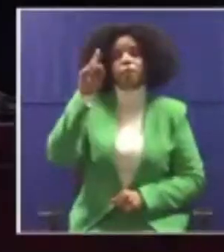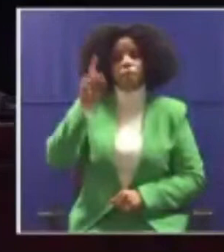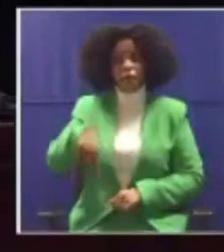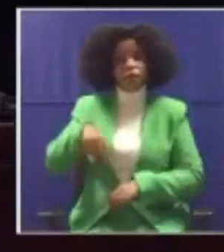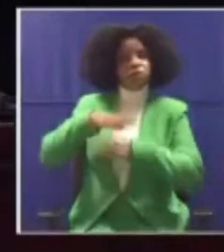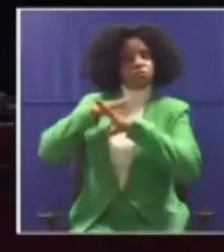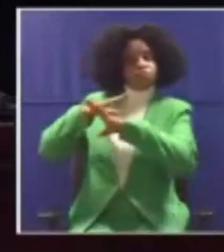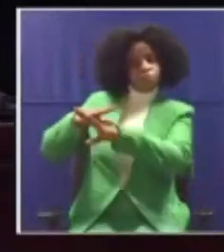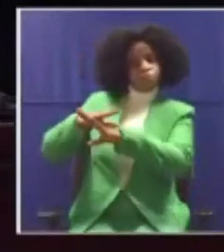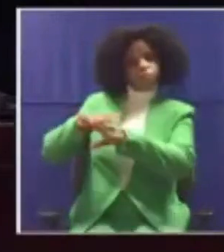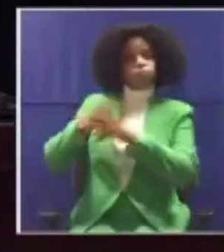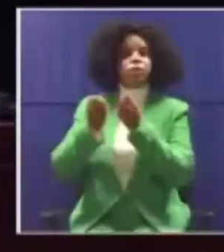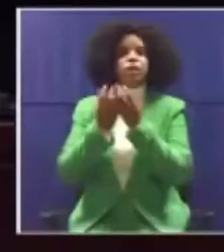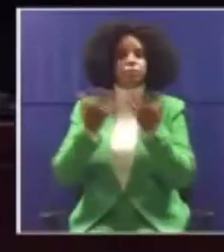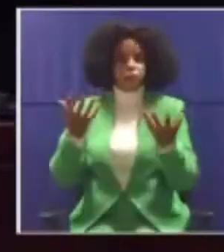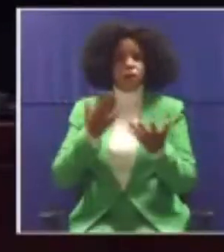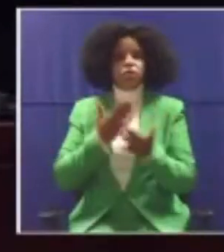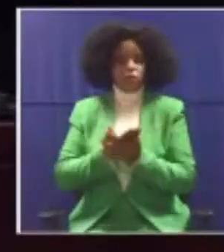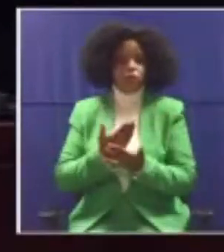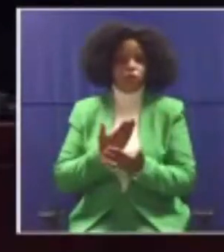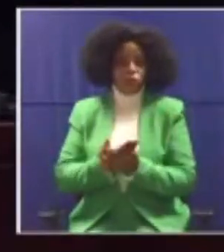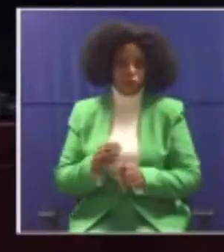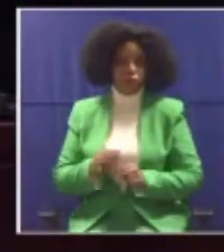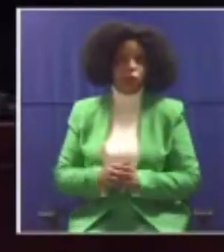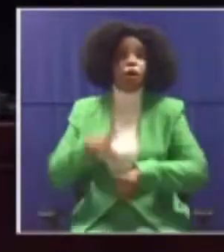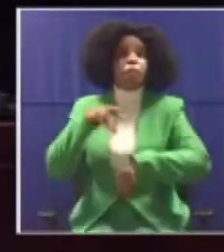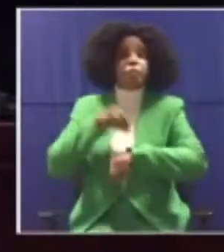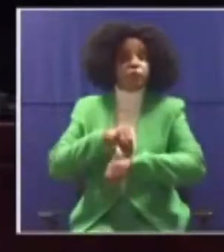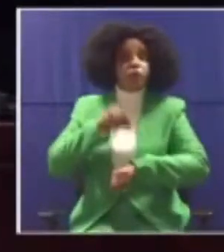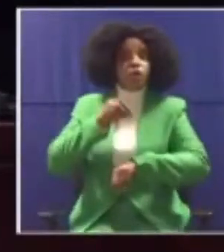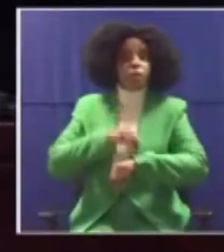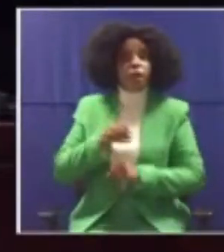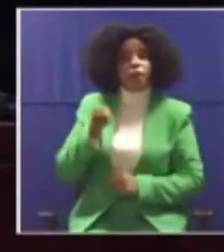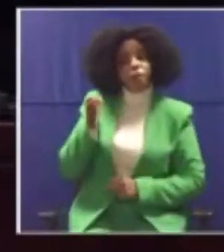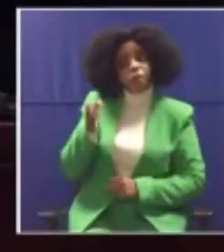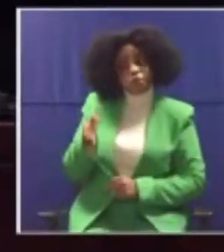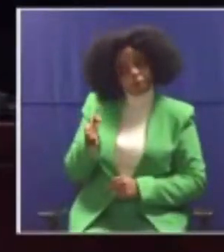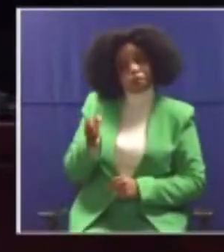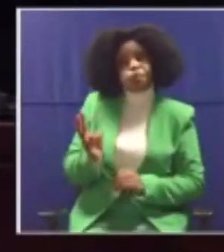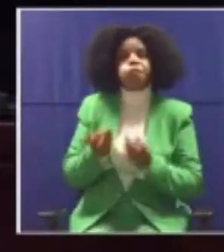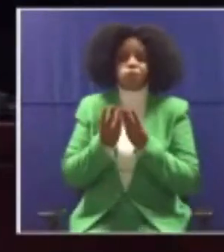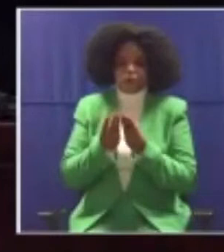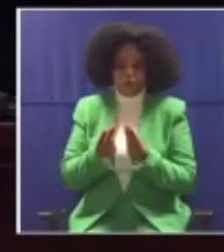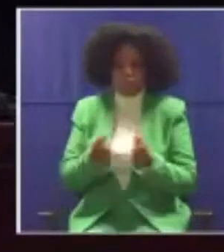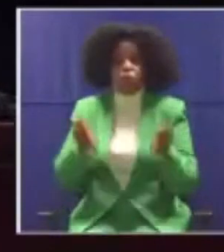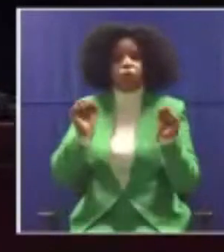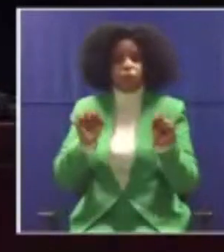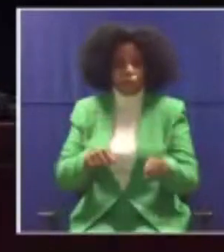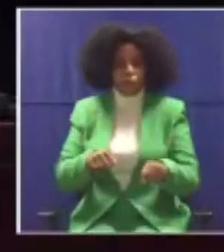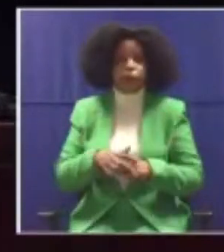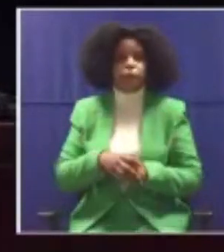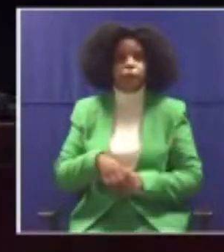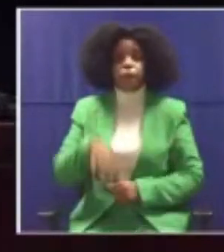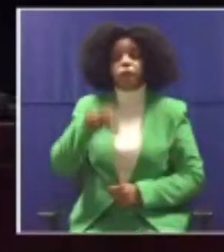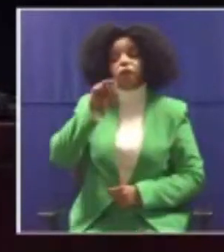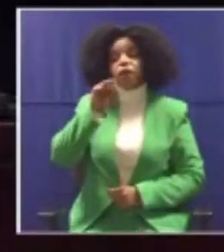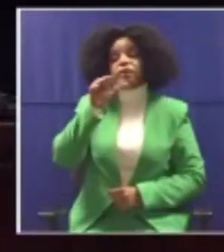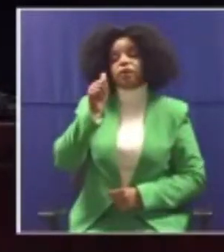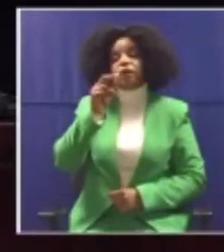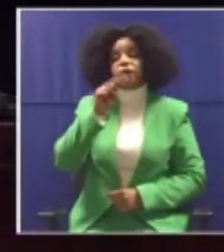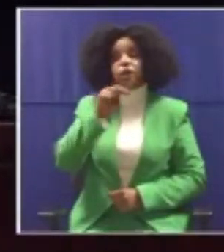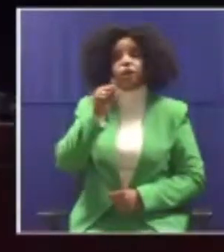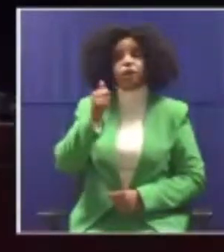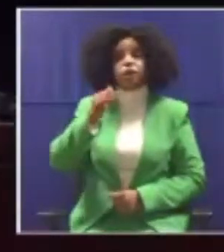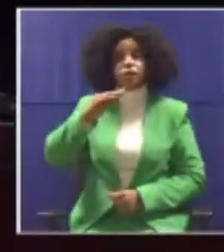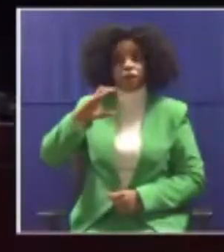as possible and deal with the problem. And SANEC is a good platform for us to